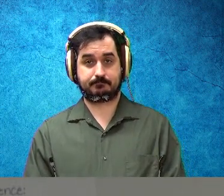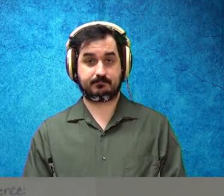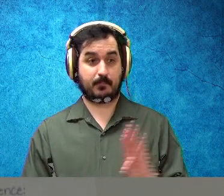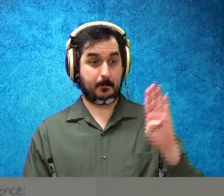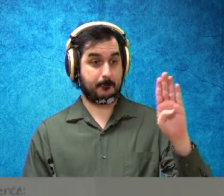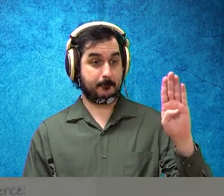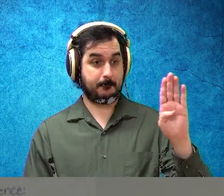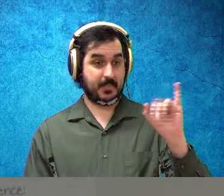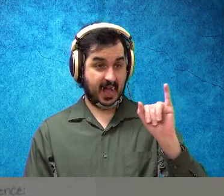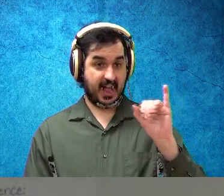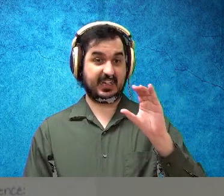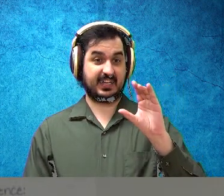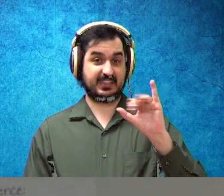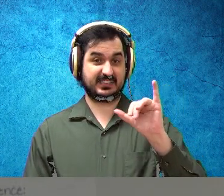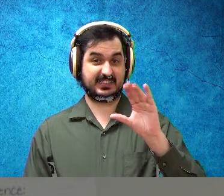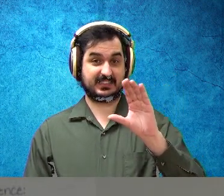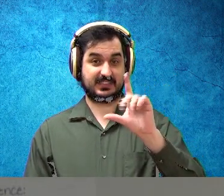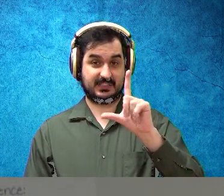bicycle,